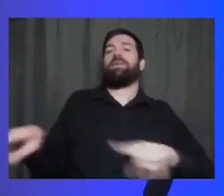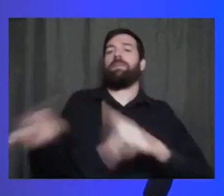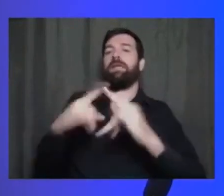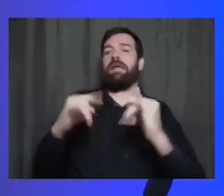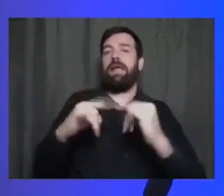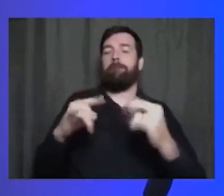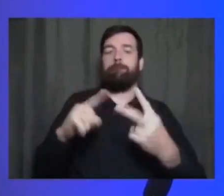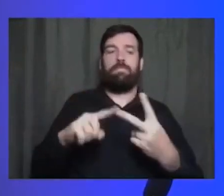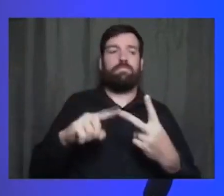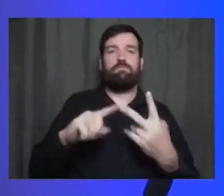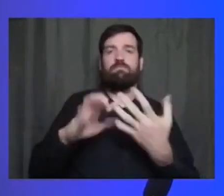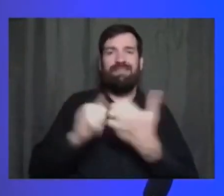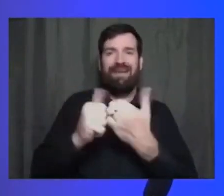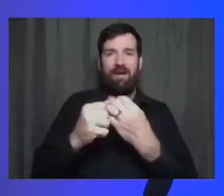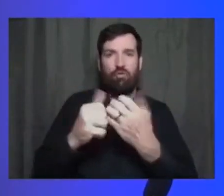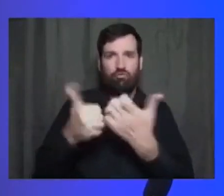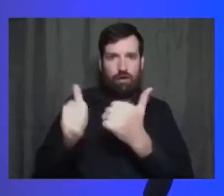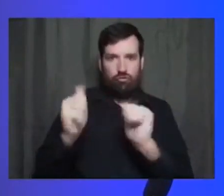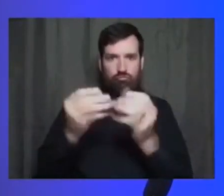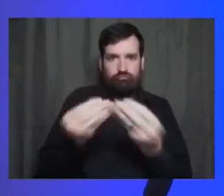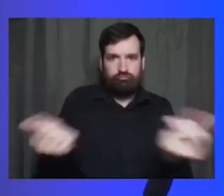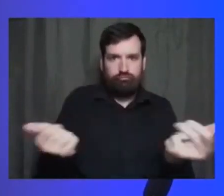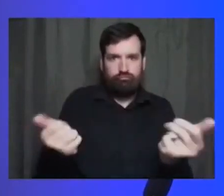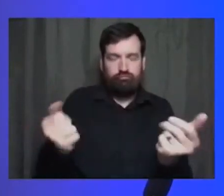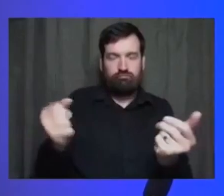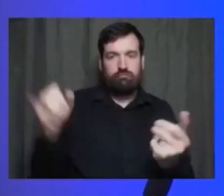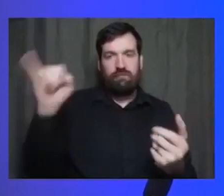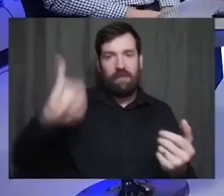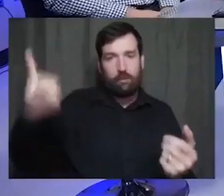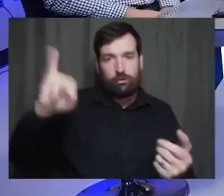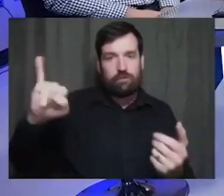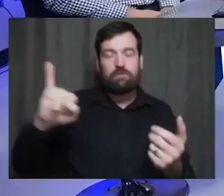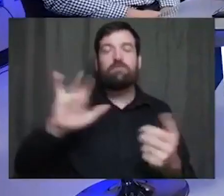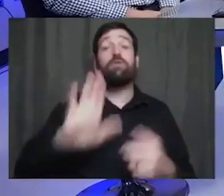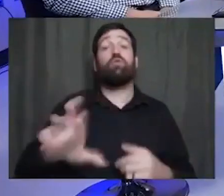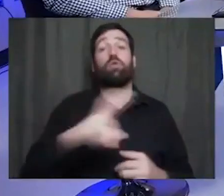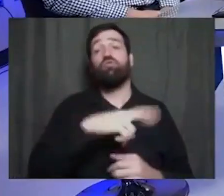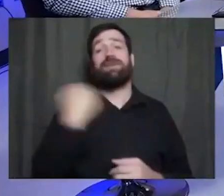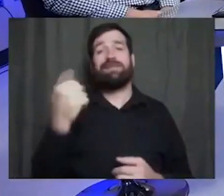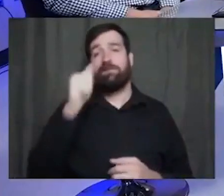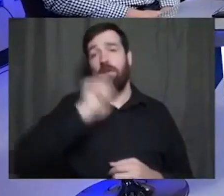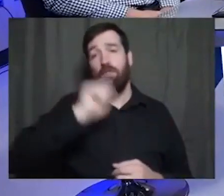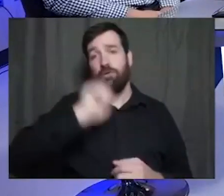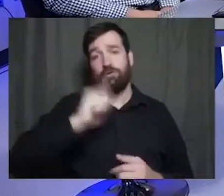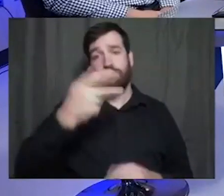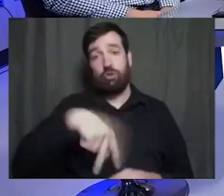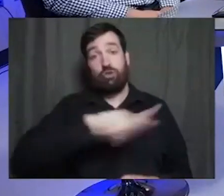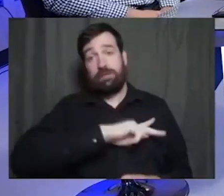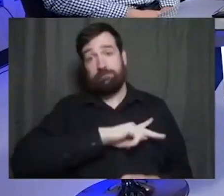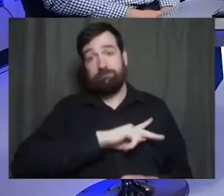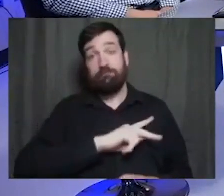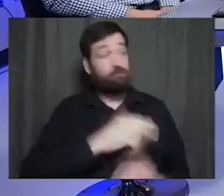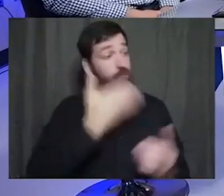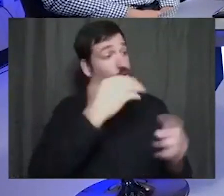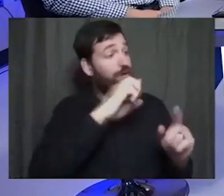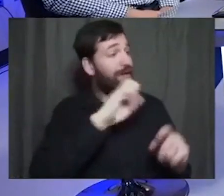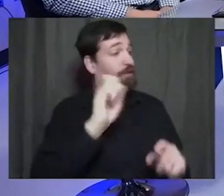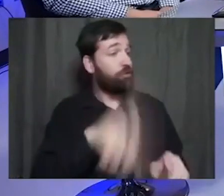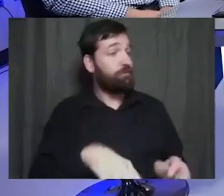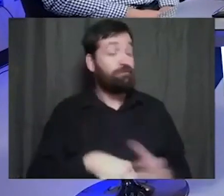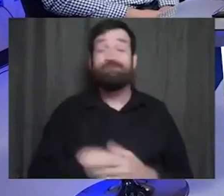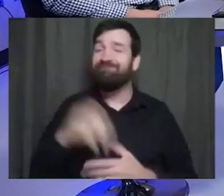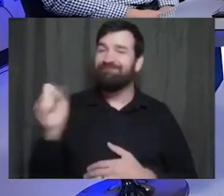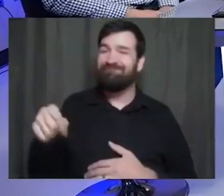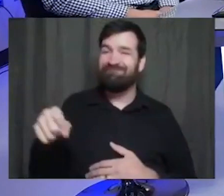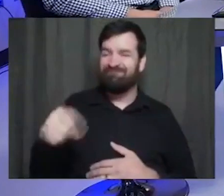mitigation precautions, and what is your risk tolerance? All right. Well, thank you. That was a good answer. It is. Can I ask